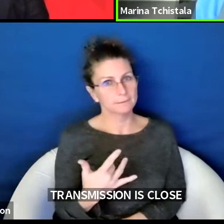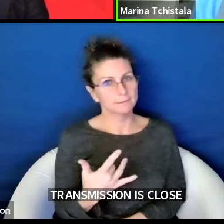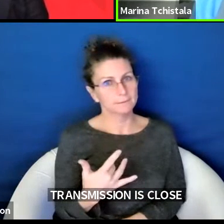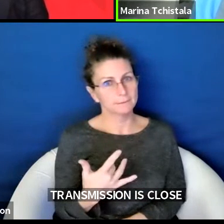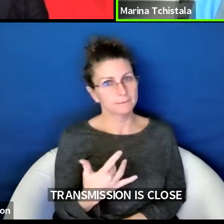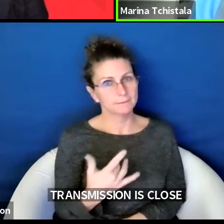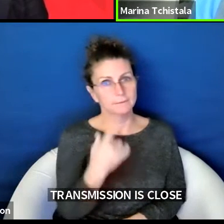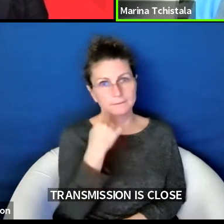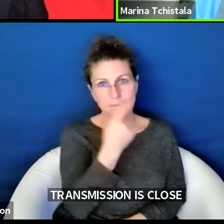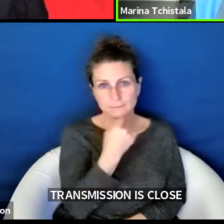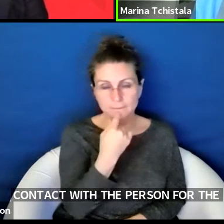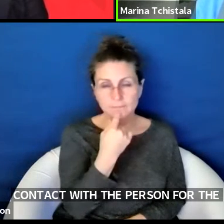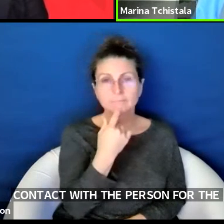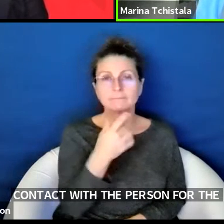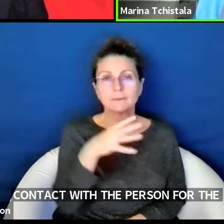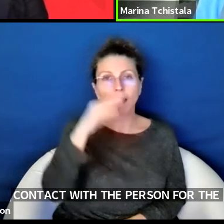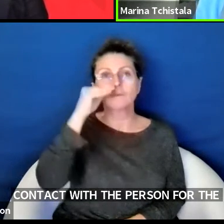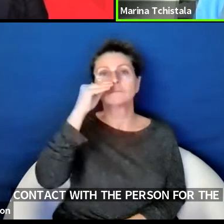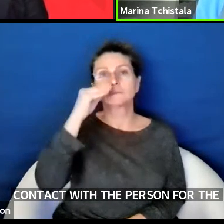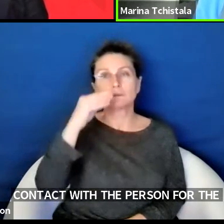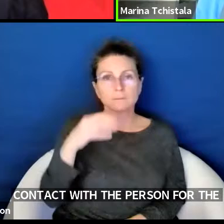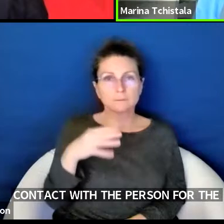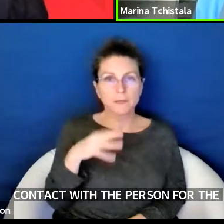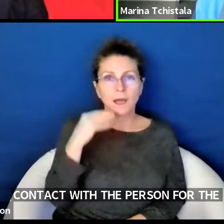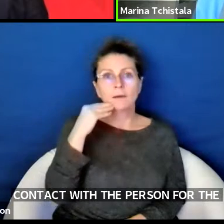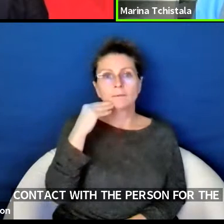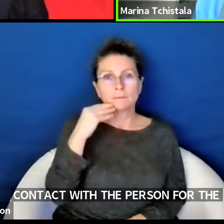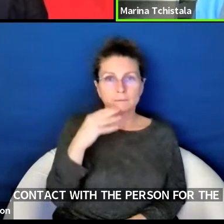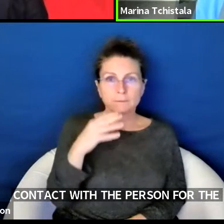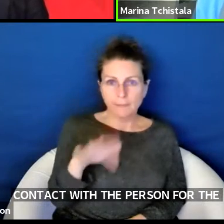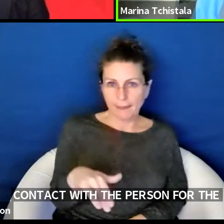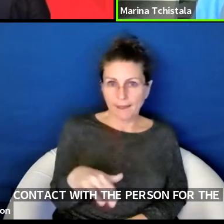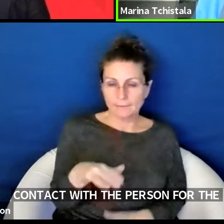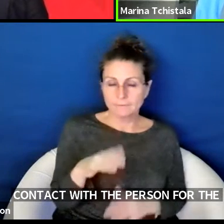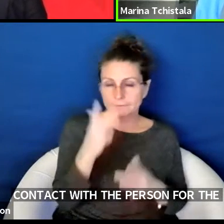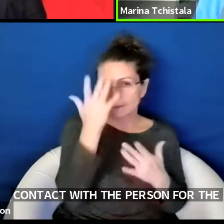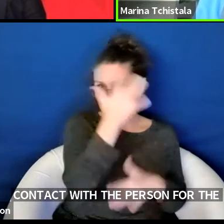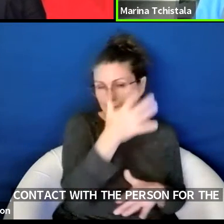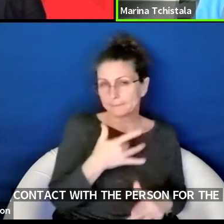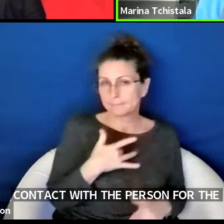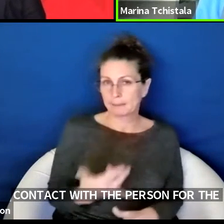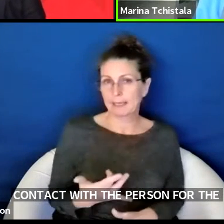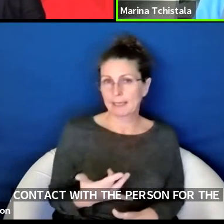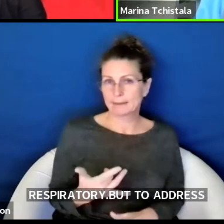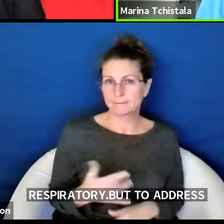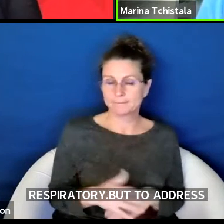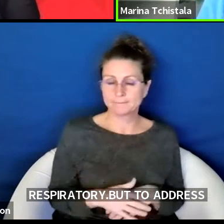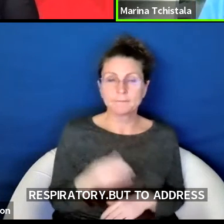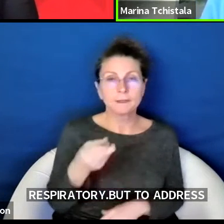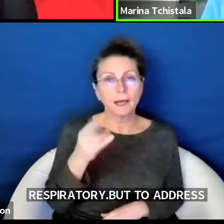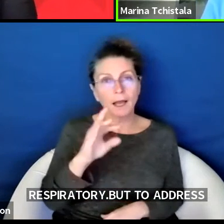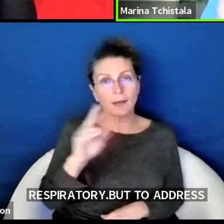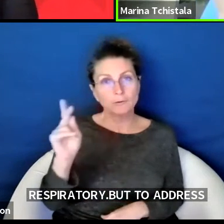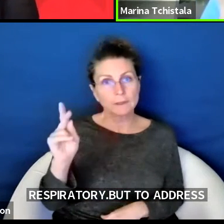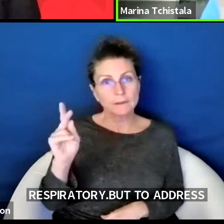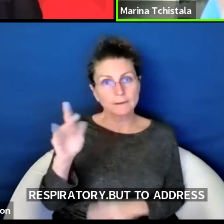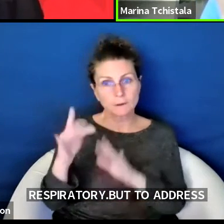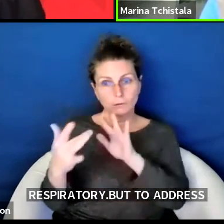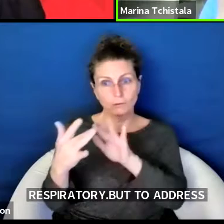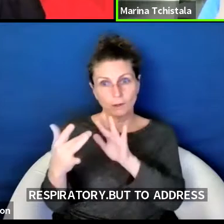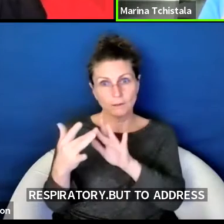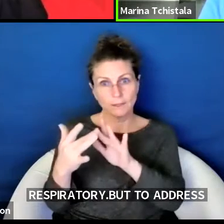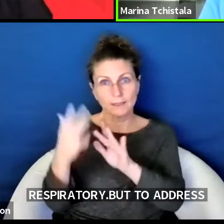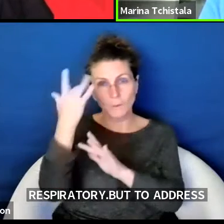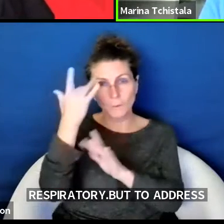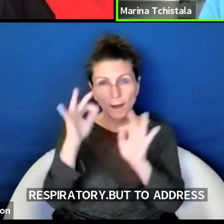But to address those in the high risk context, that's why people recommended to wear a face